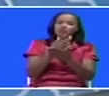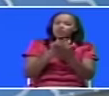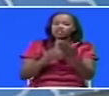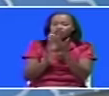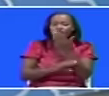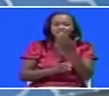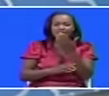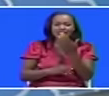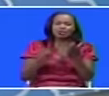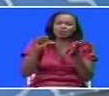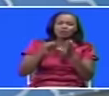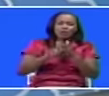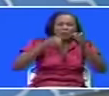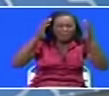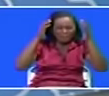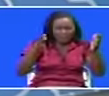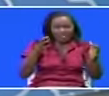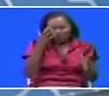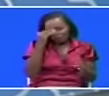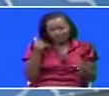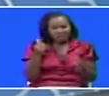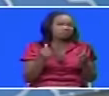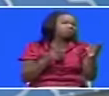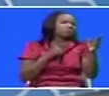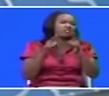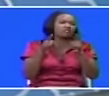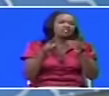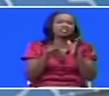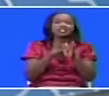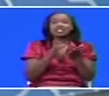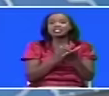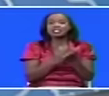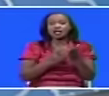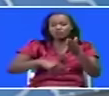A rough time trying to secure public transport as schools reopened today. Some of the commuters, including primary school